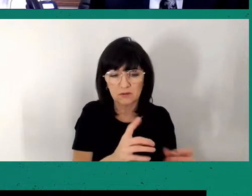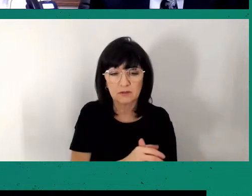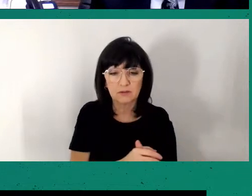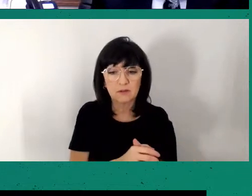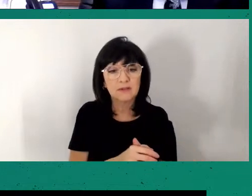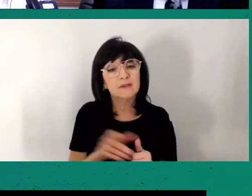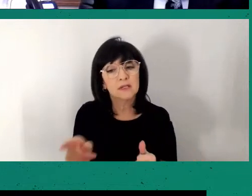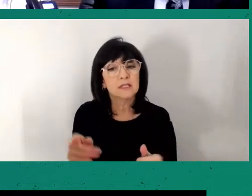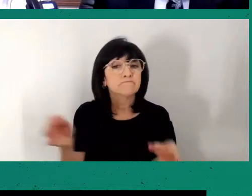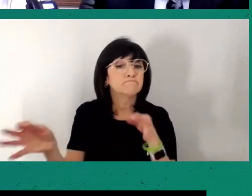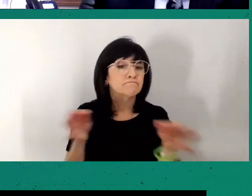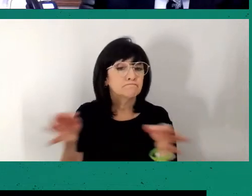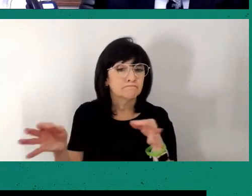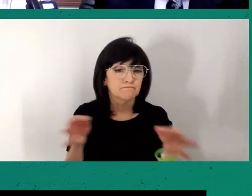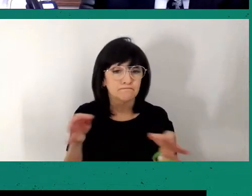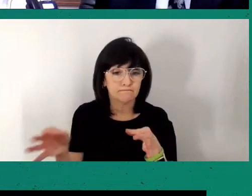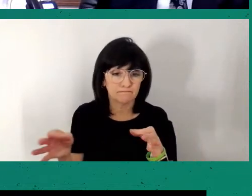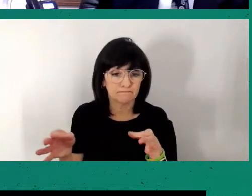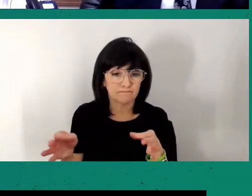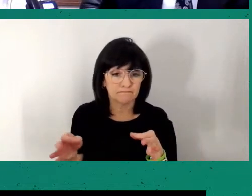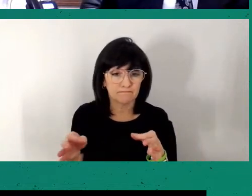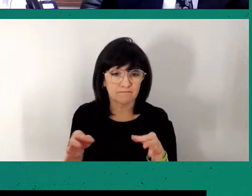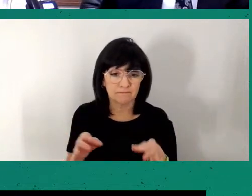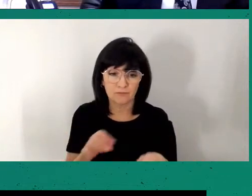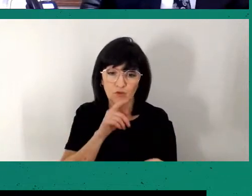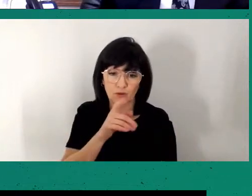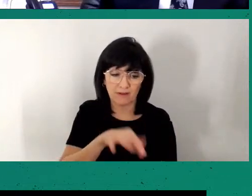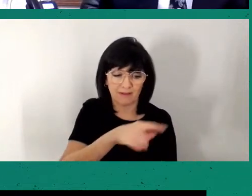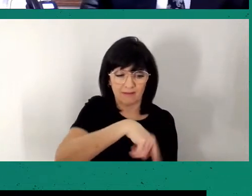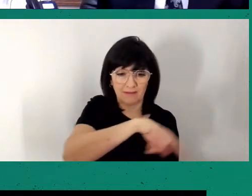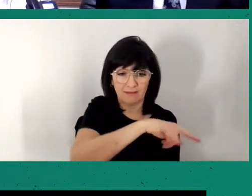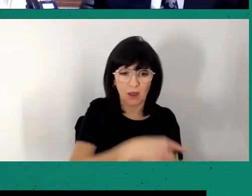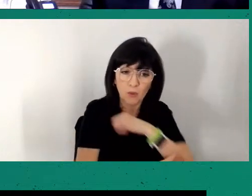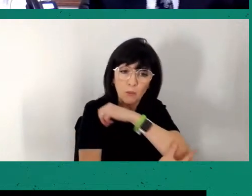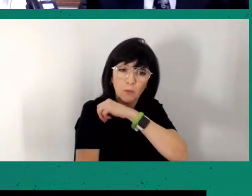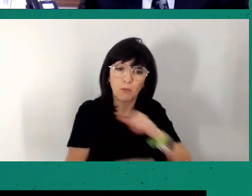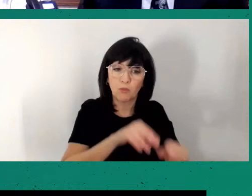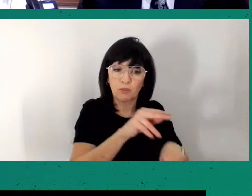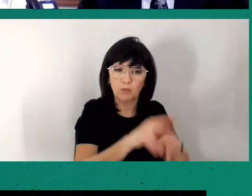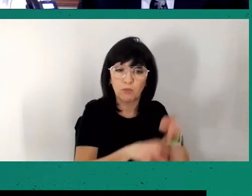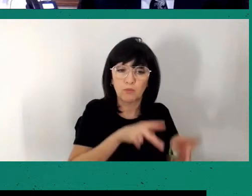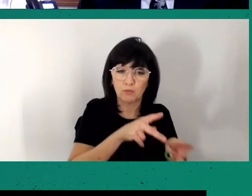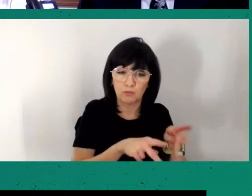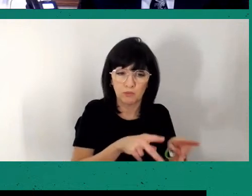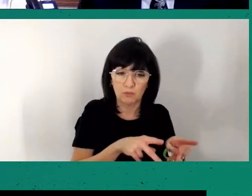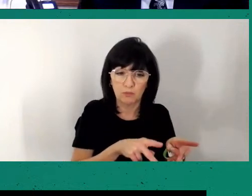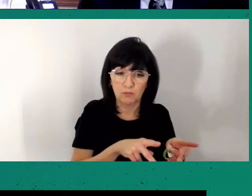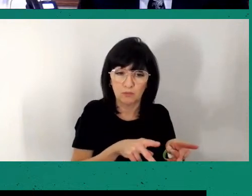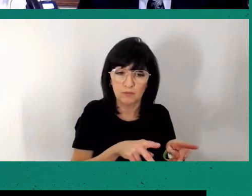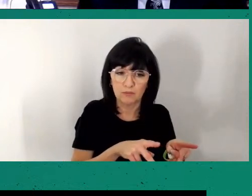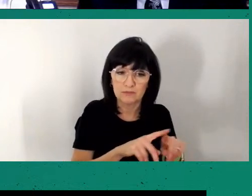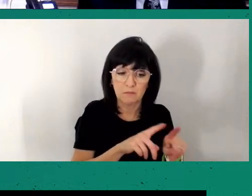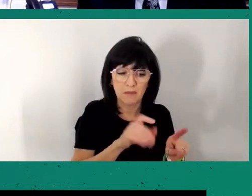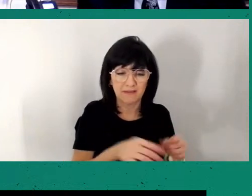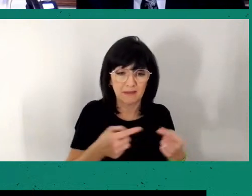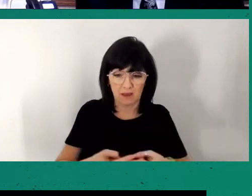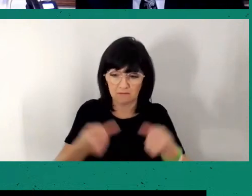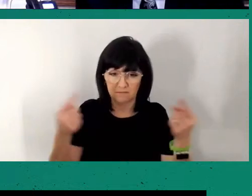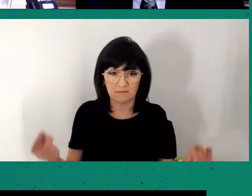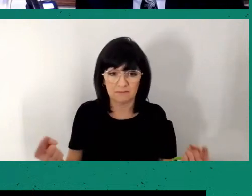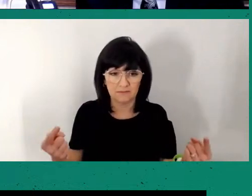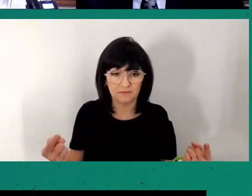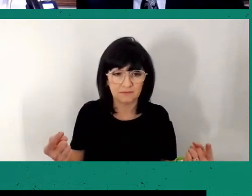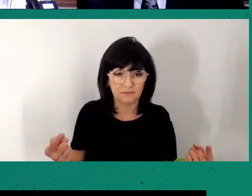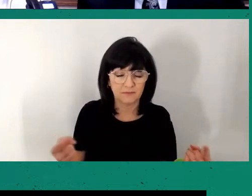this was the poor Negro's weak point, and one of the two principal features of the contrast between him and his white